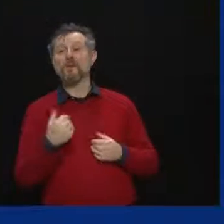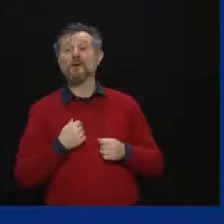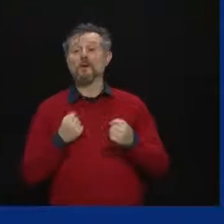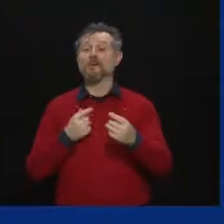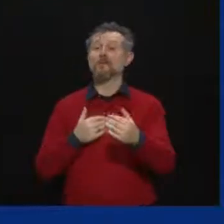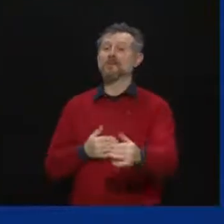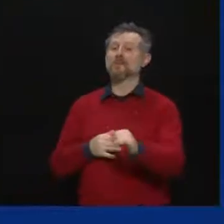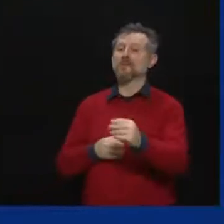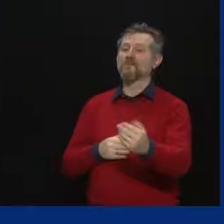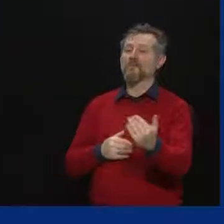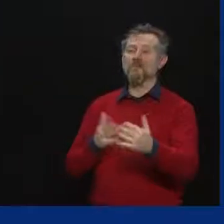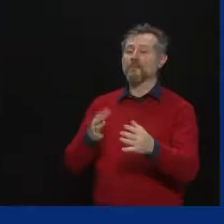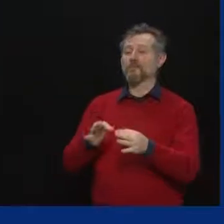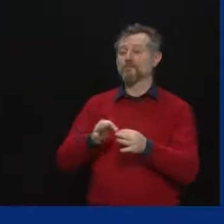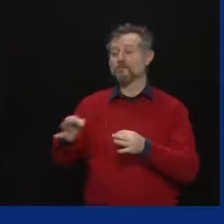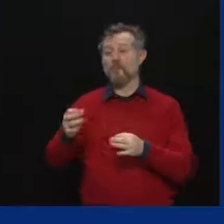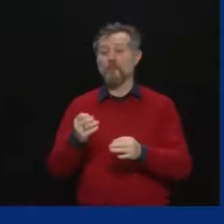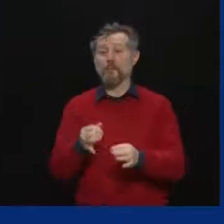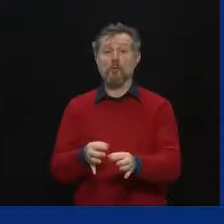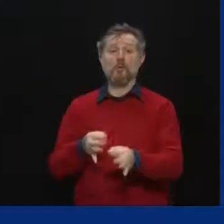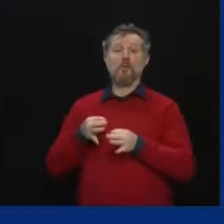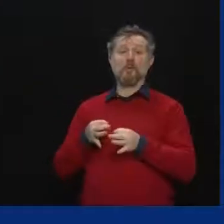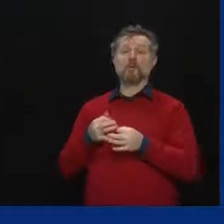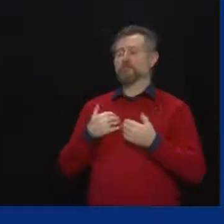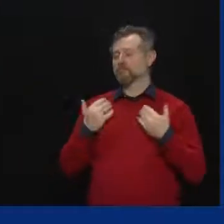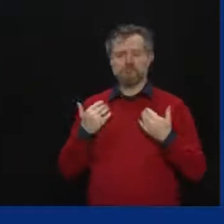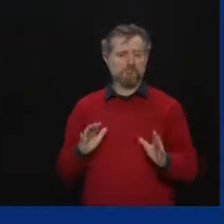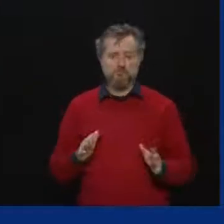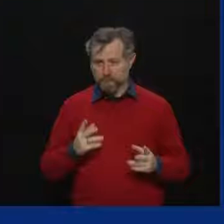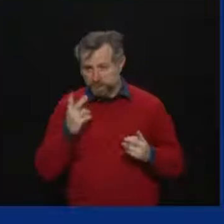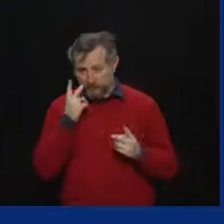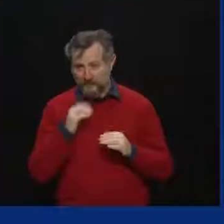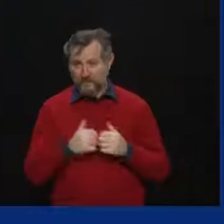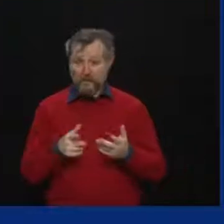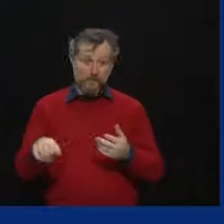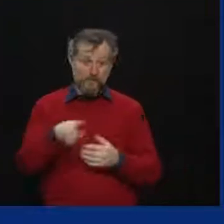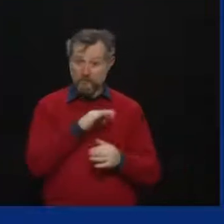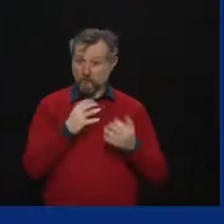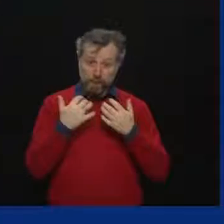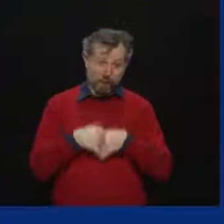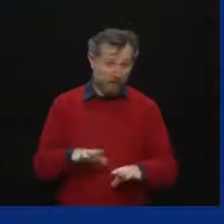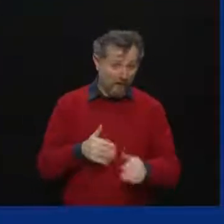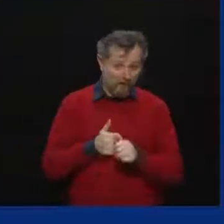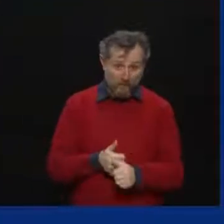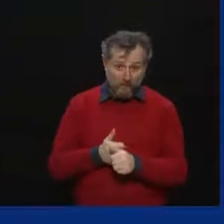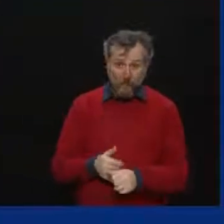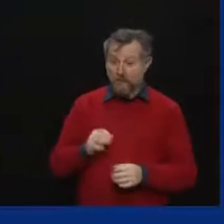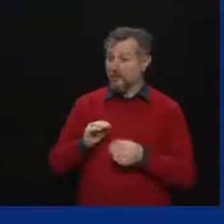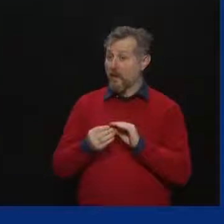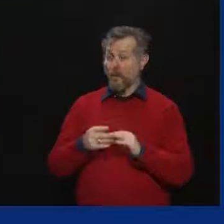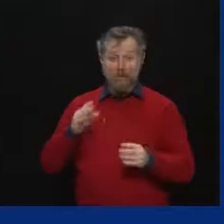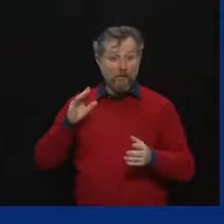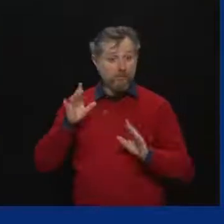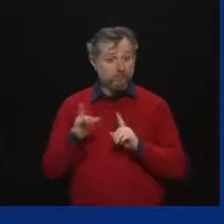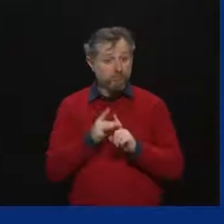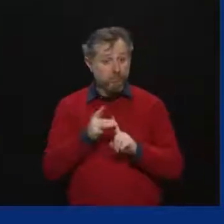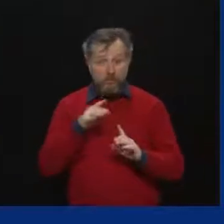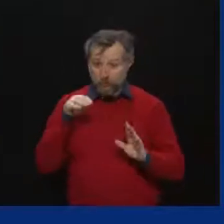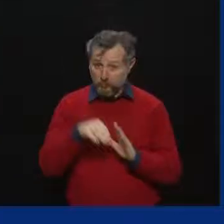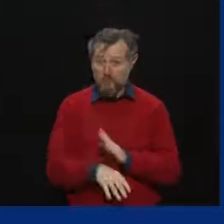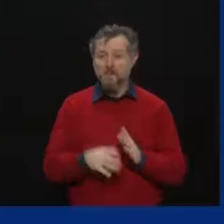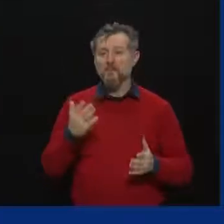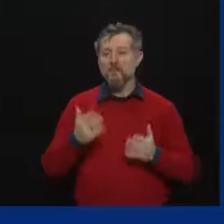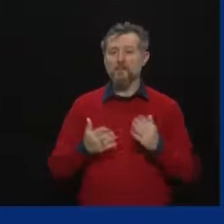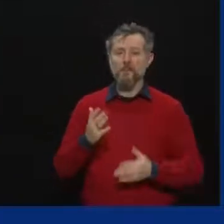deadline, but if all goes well, we will be able to suspend it as hoped for, but I will not be making that determination until we get a lot closer,